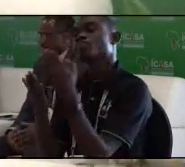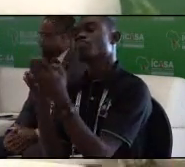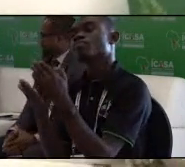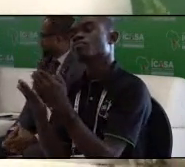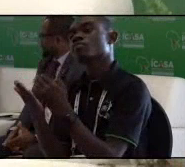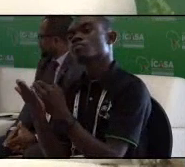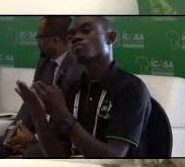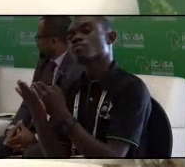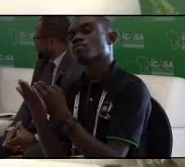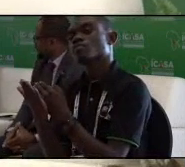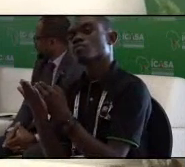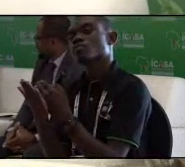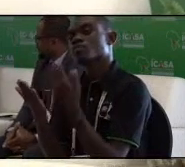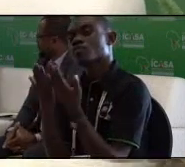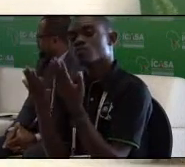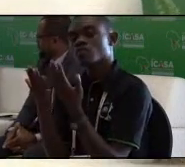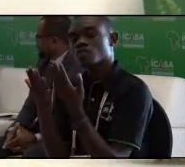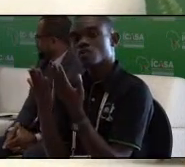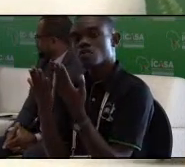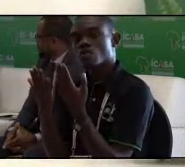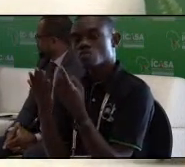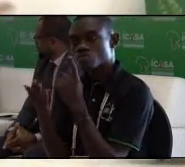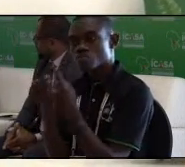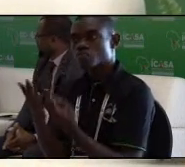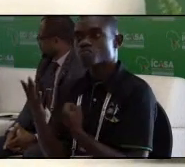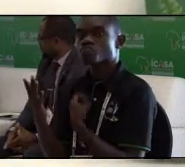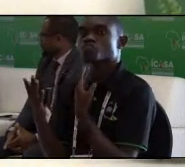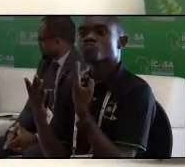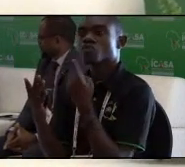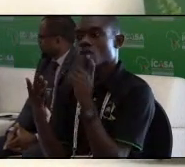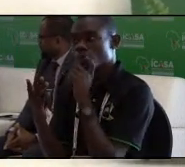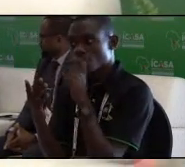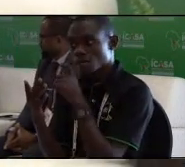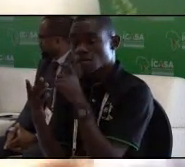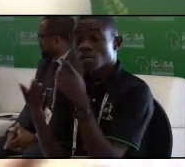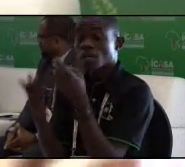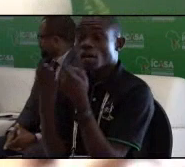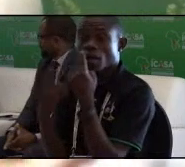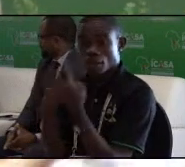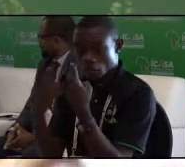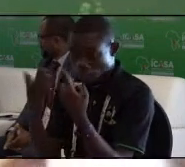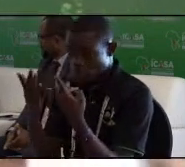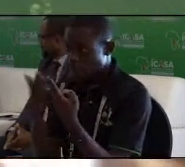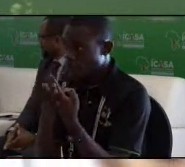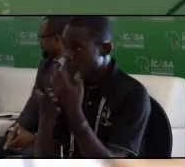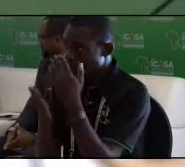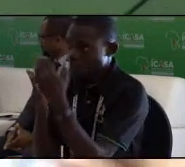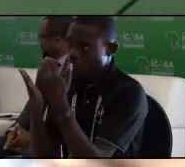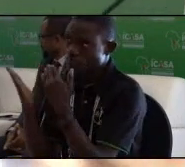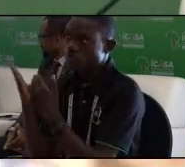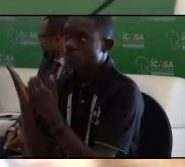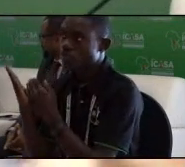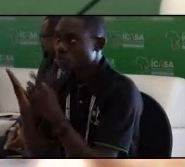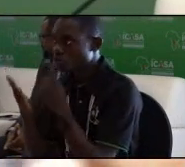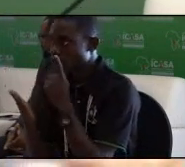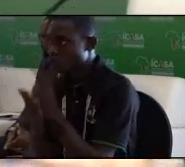preparing for the rollout on larger scale-up of self-testing, really under the Global Fund investment. Can you speak about the steps